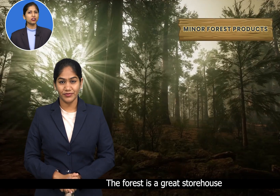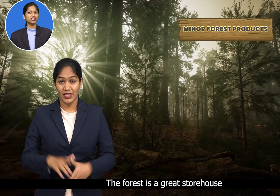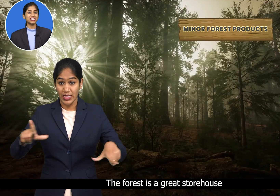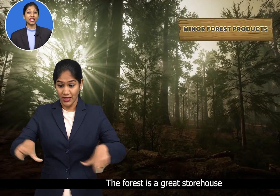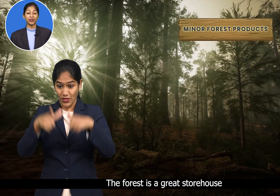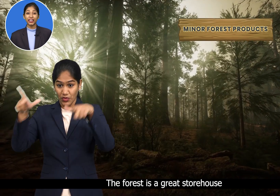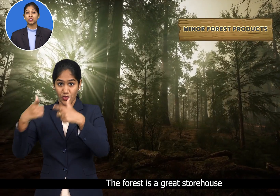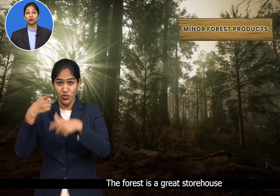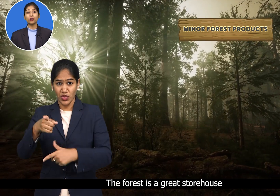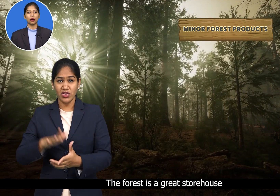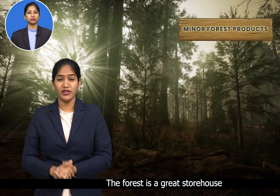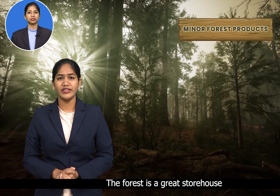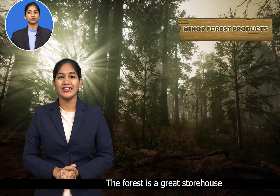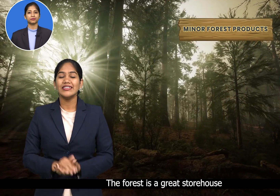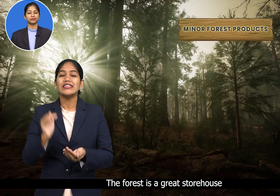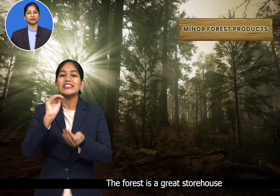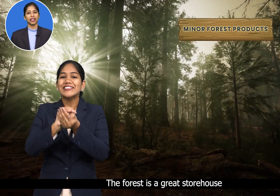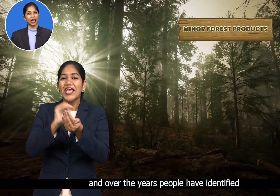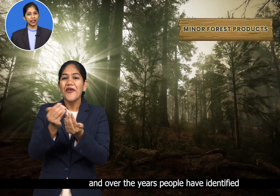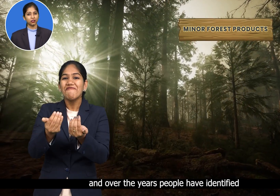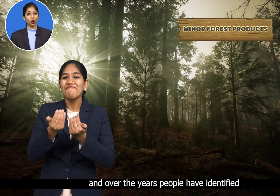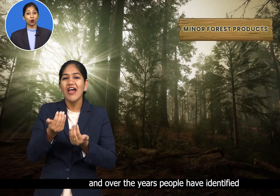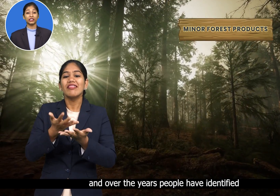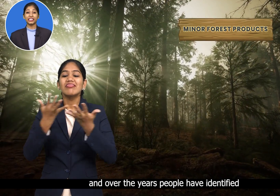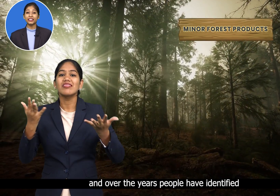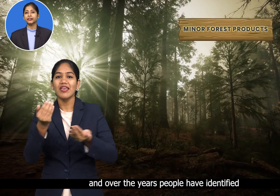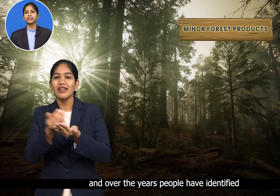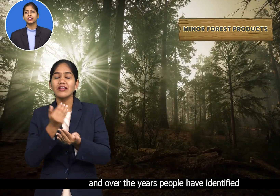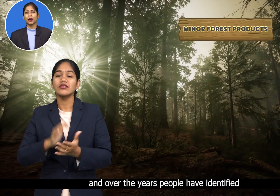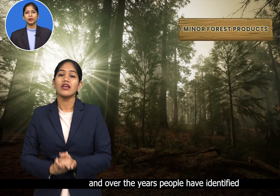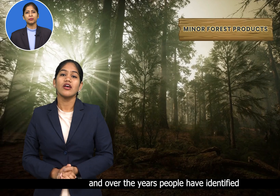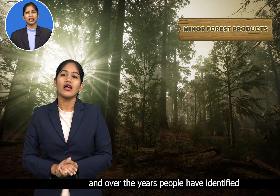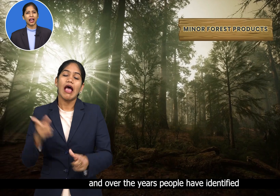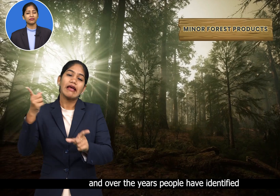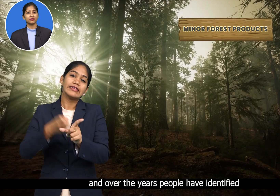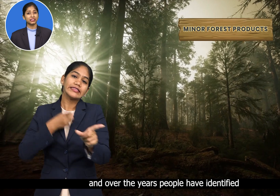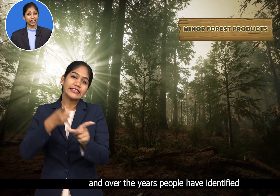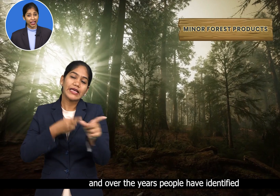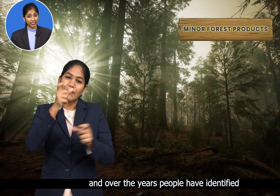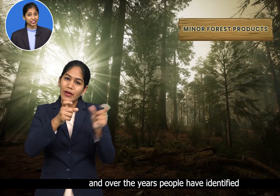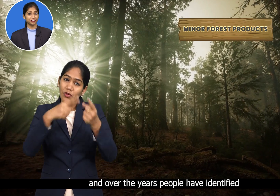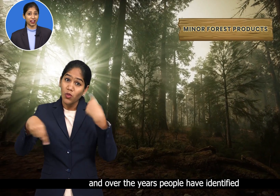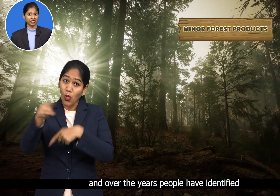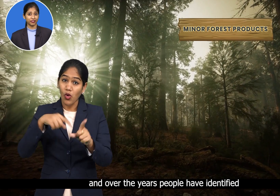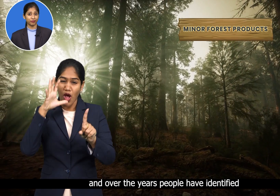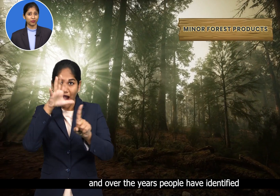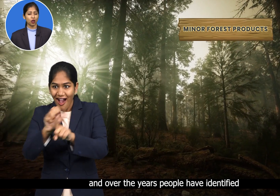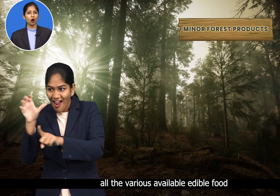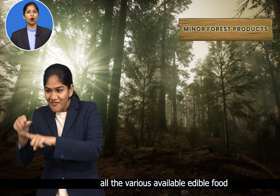The forest is a great storehouse, and over the years, people have